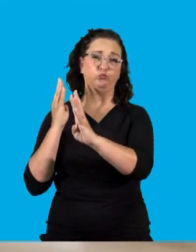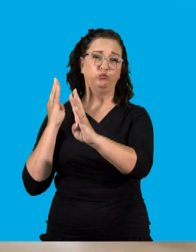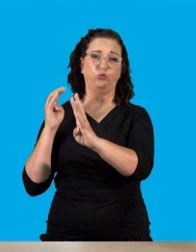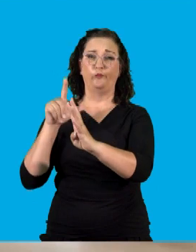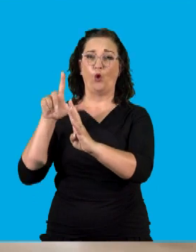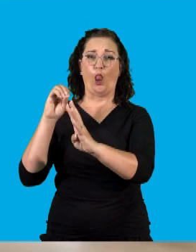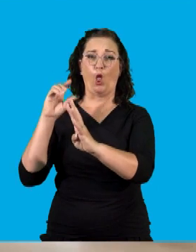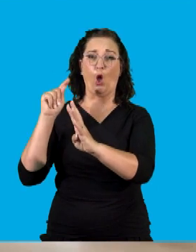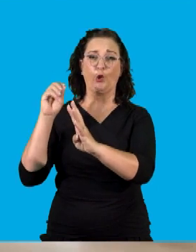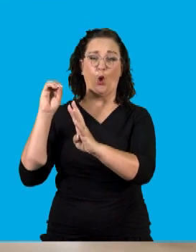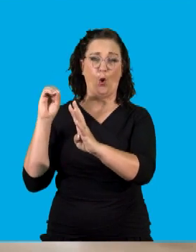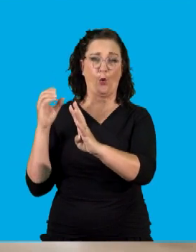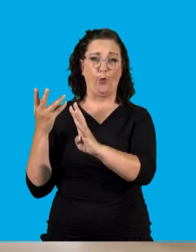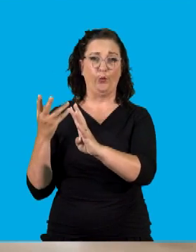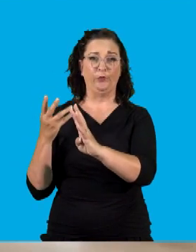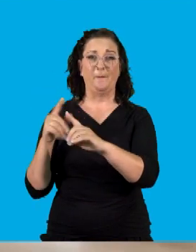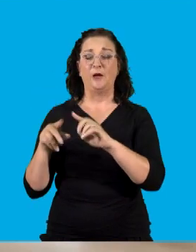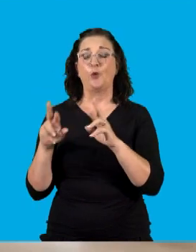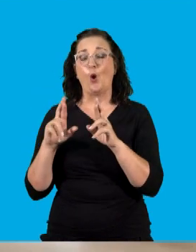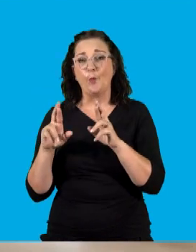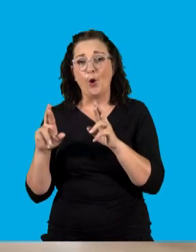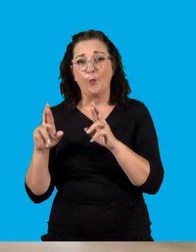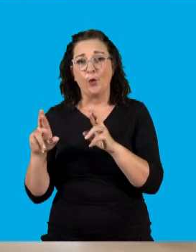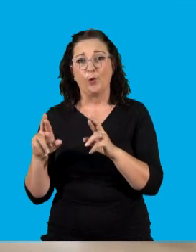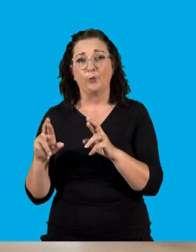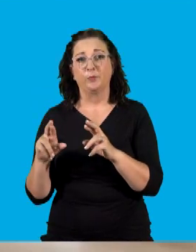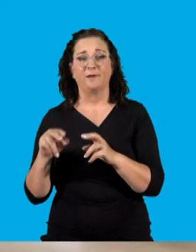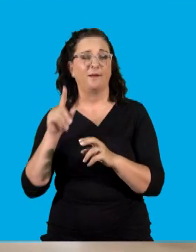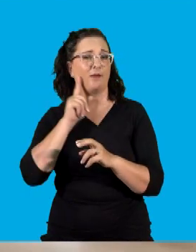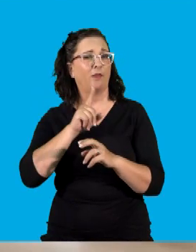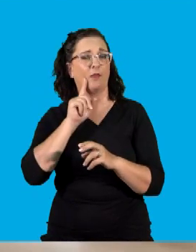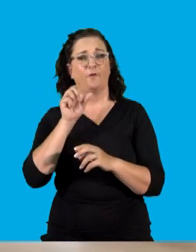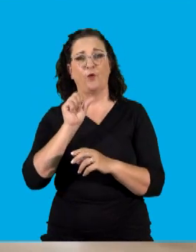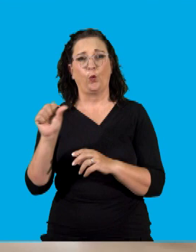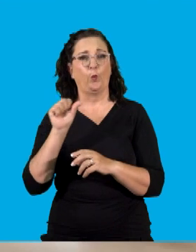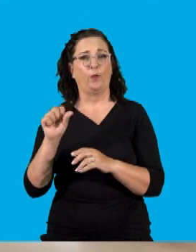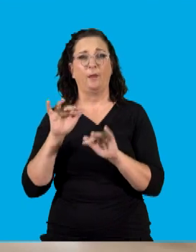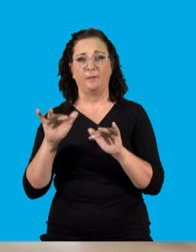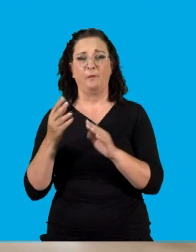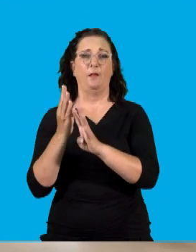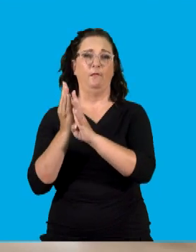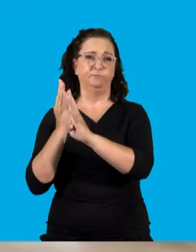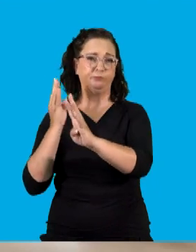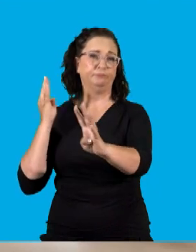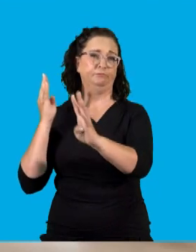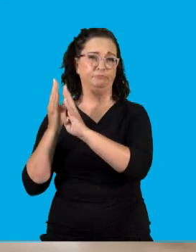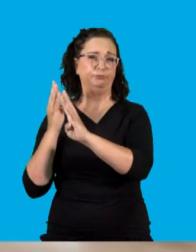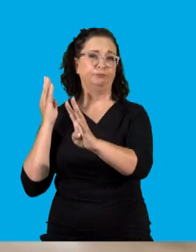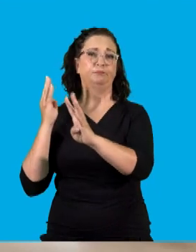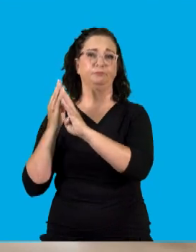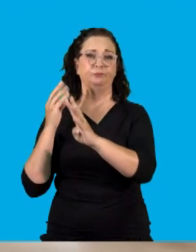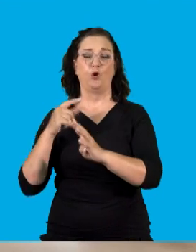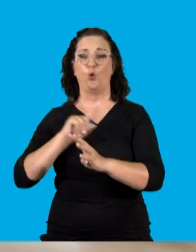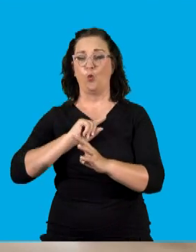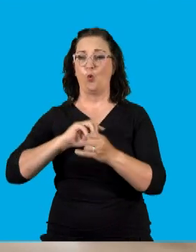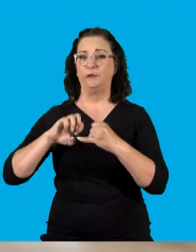on lotto with the hope that they are going to be millionaires, billionaires? It's a lot. Each and every week, people are queuing on the line, trying to do what?